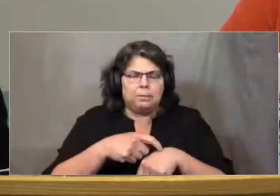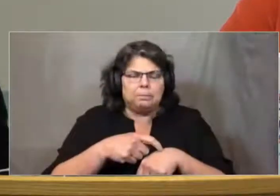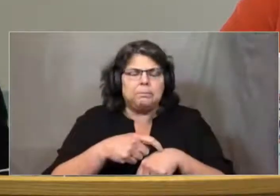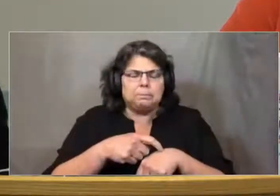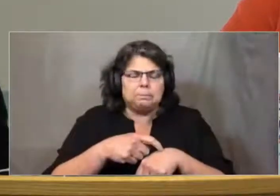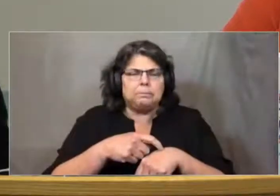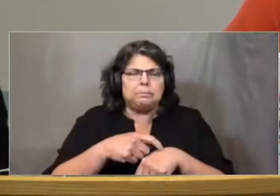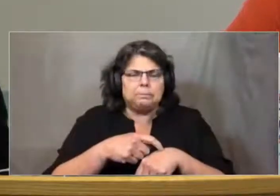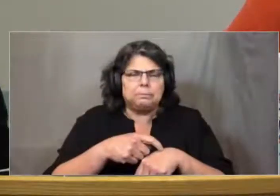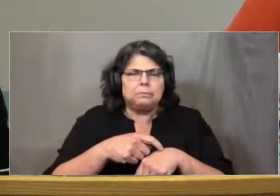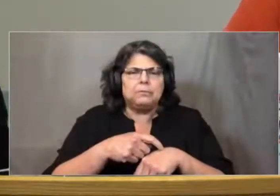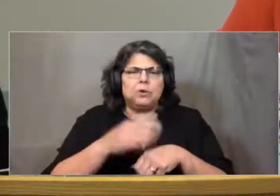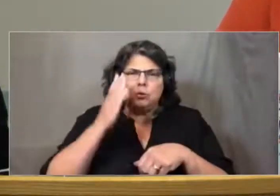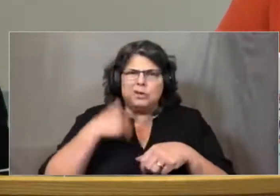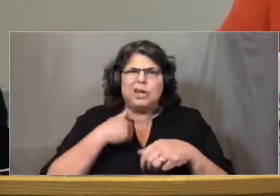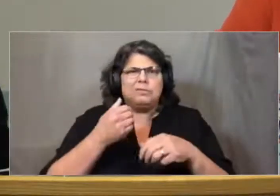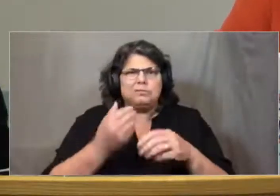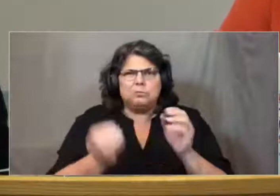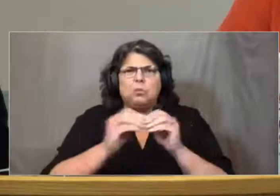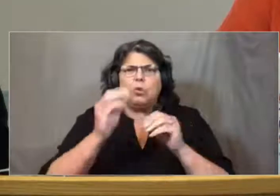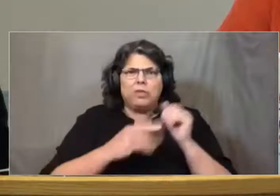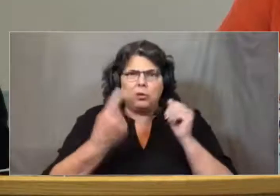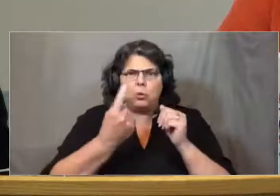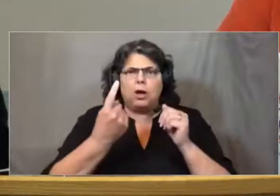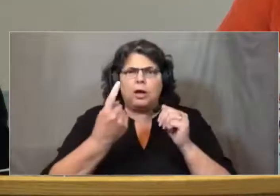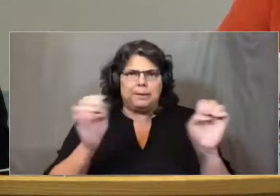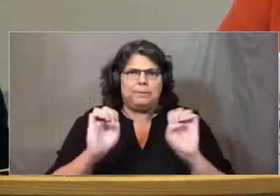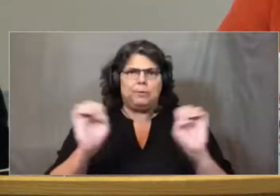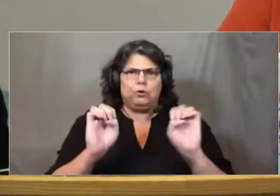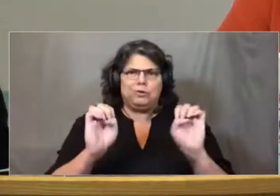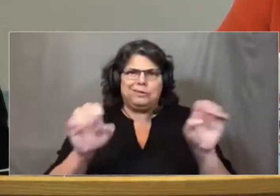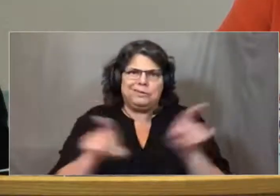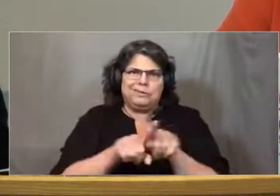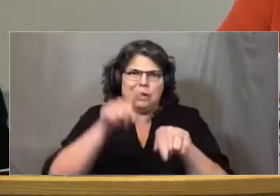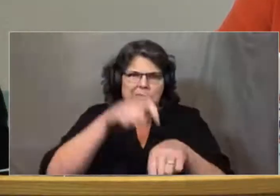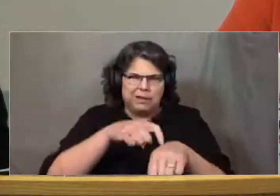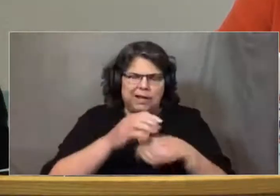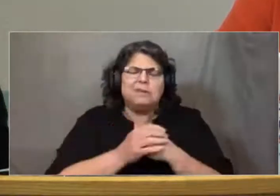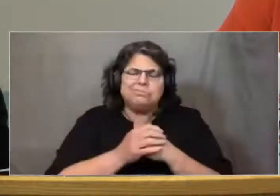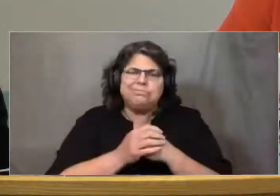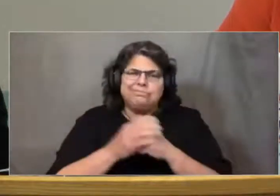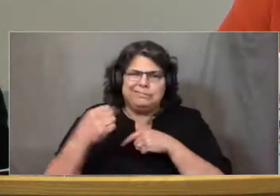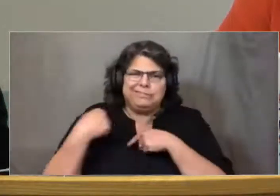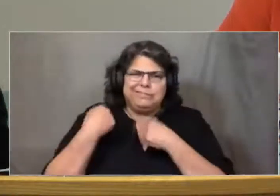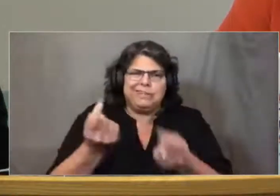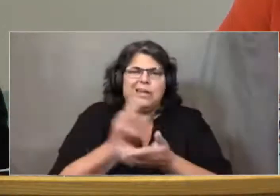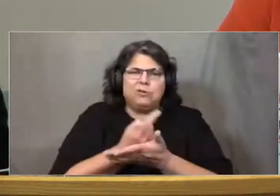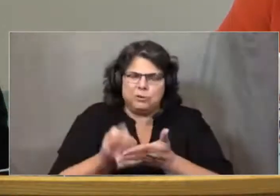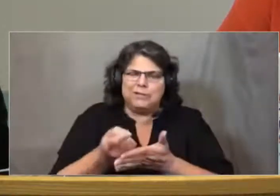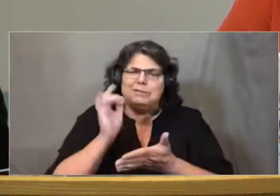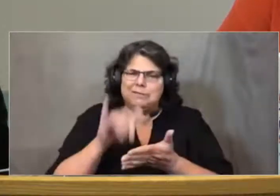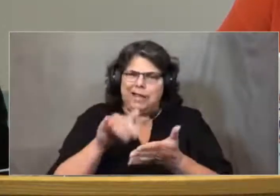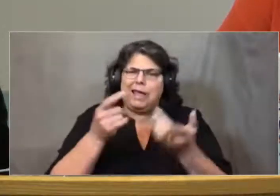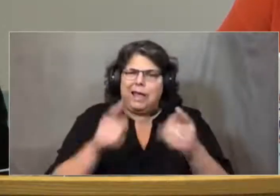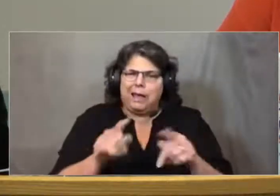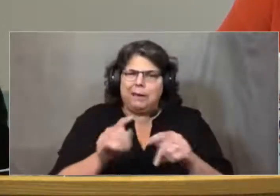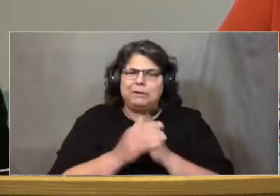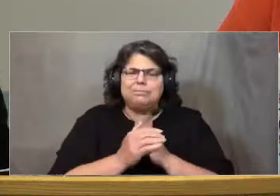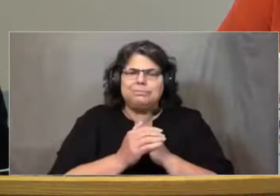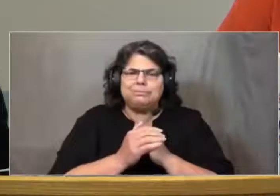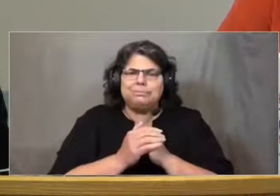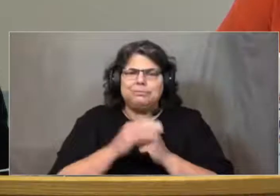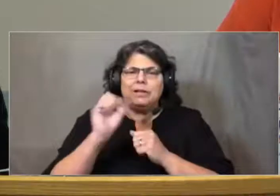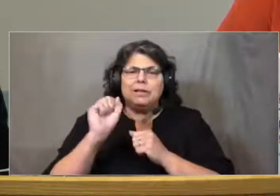of emergencies. And over the past week, that's exactly what happened. On September